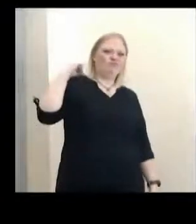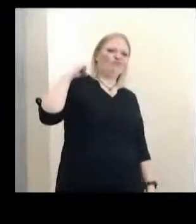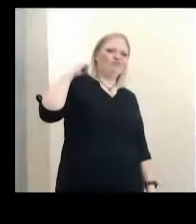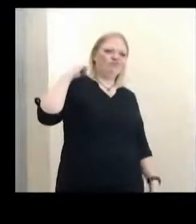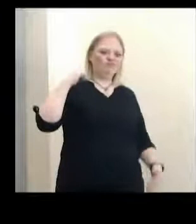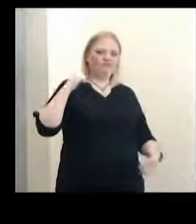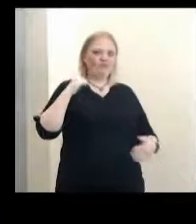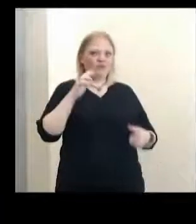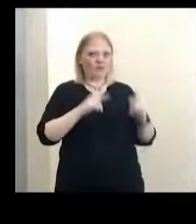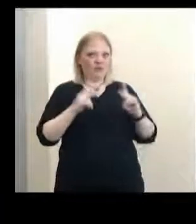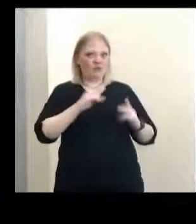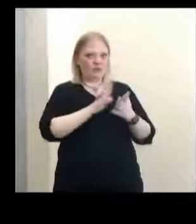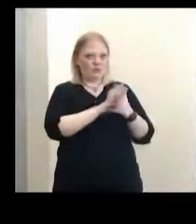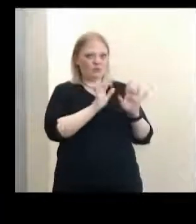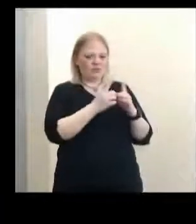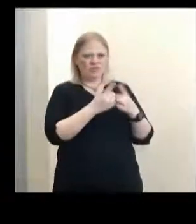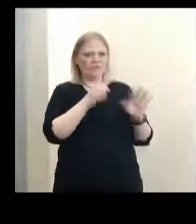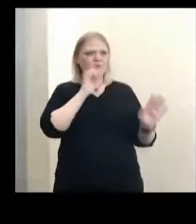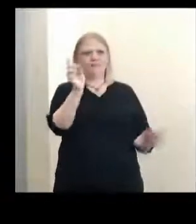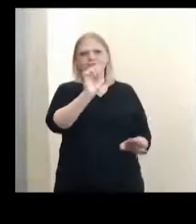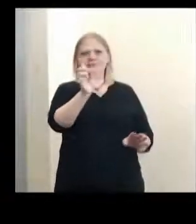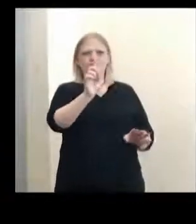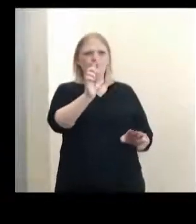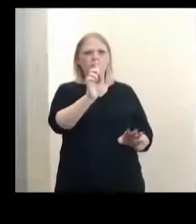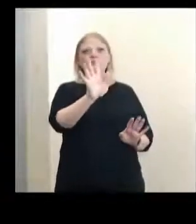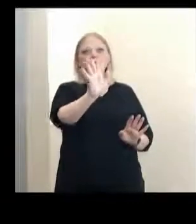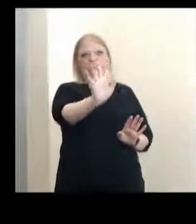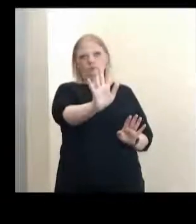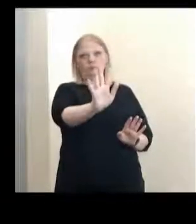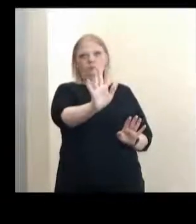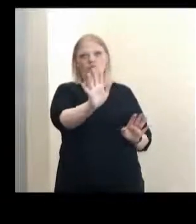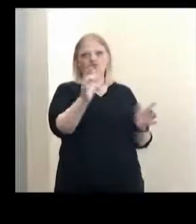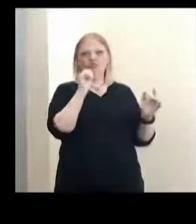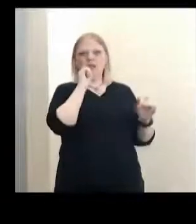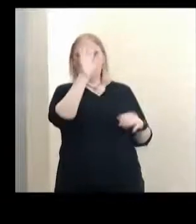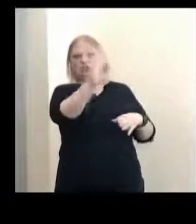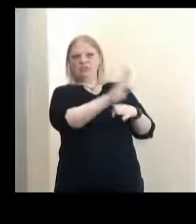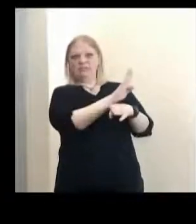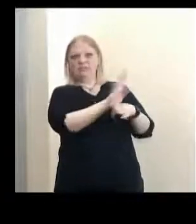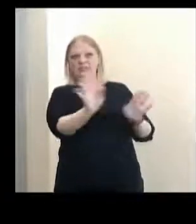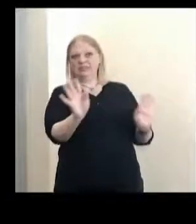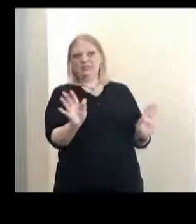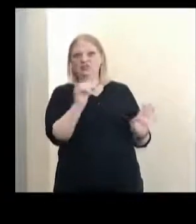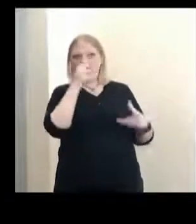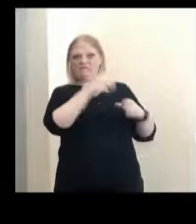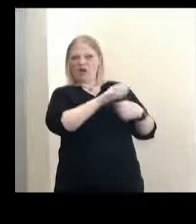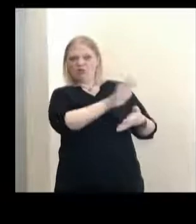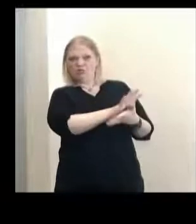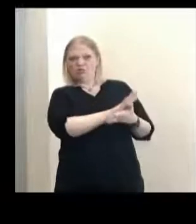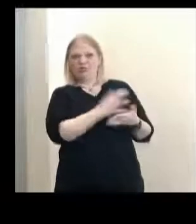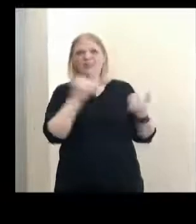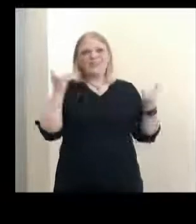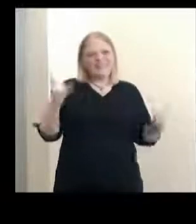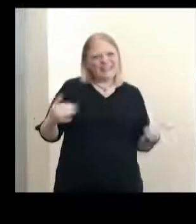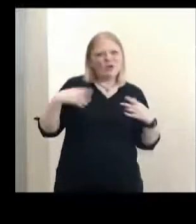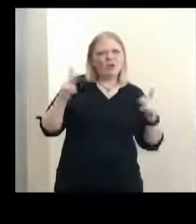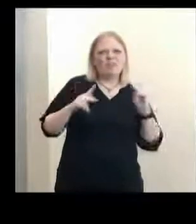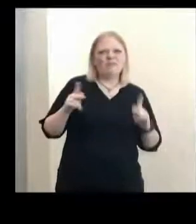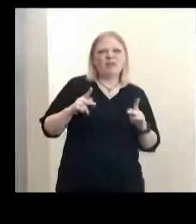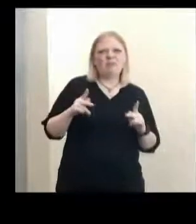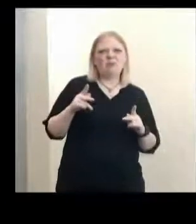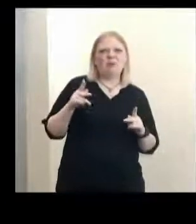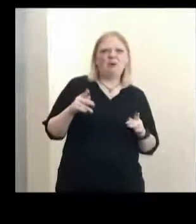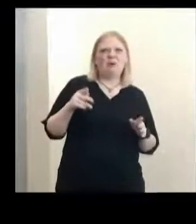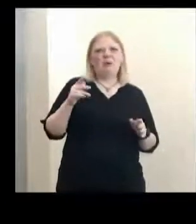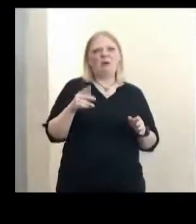school districts and elsewhere saying, stay in your lane, polling cars, you have nothing to do with schools. Now I've got people who are like, make a decision for us,